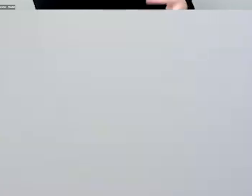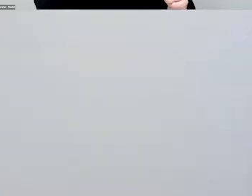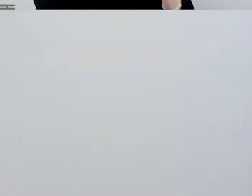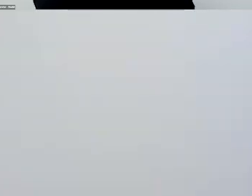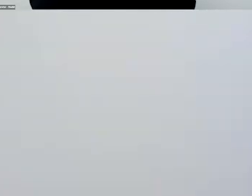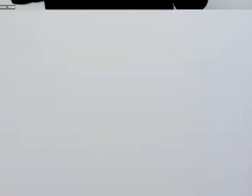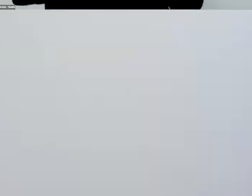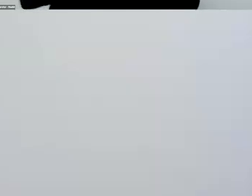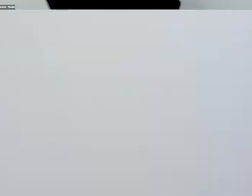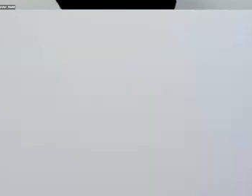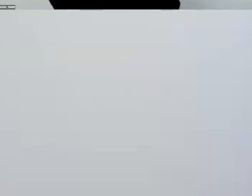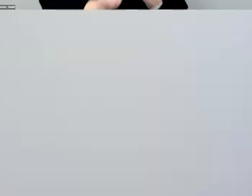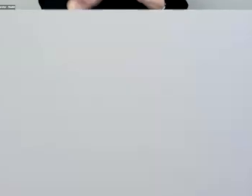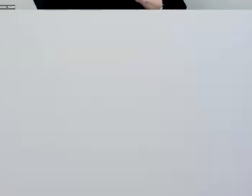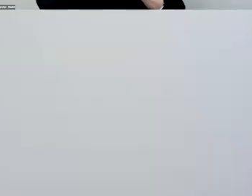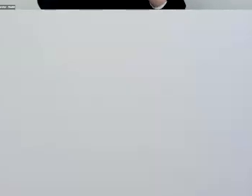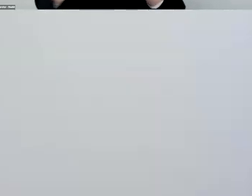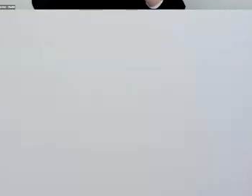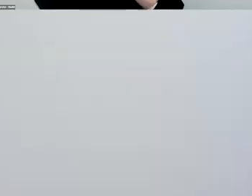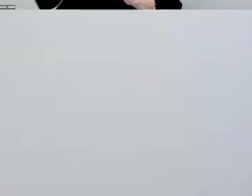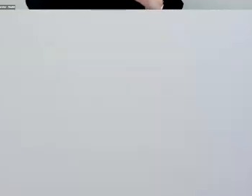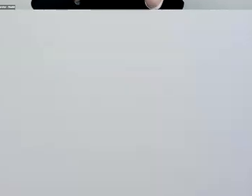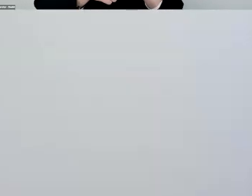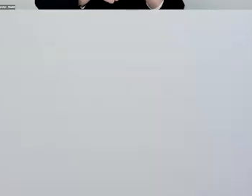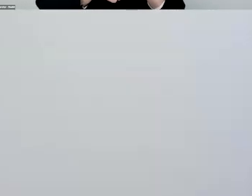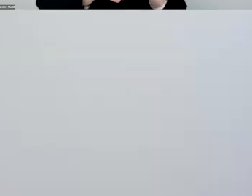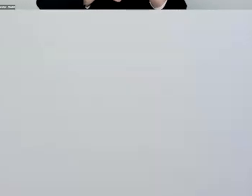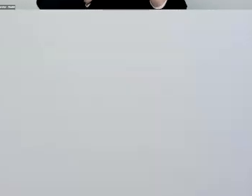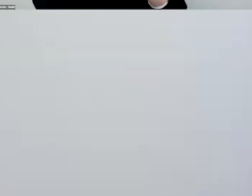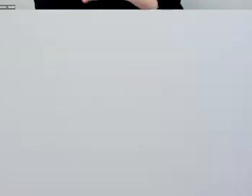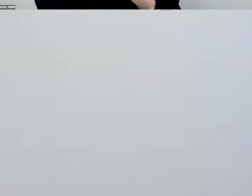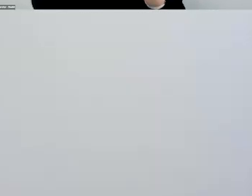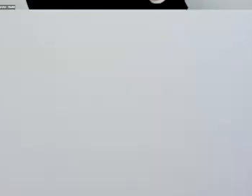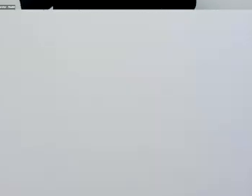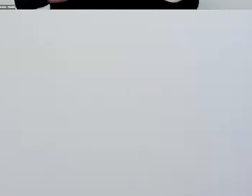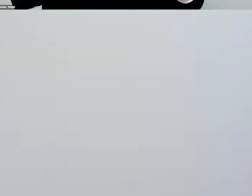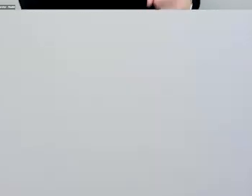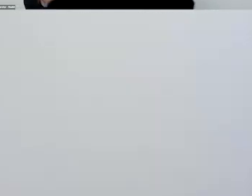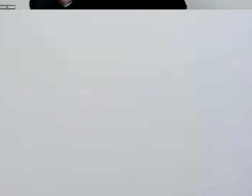now. So we're hoping within the next 12 months, we'll be able to get some of that work out and published.